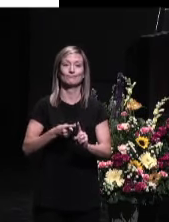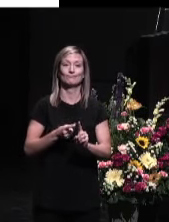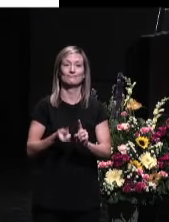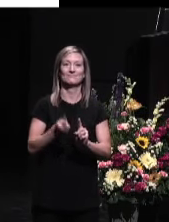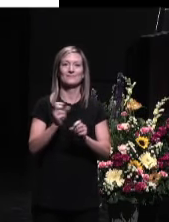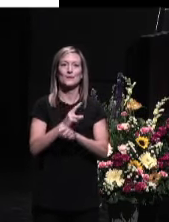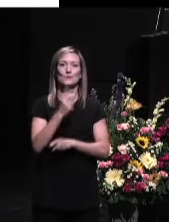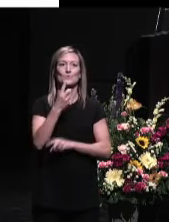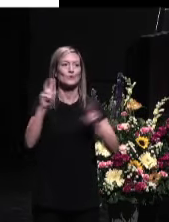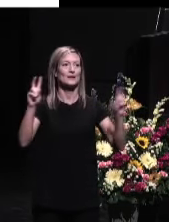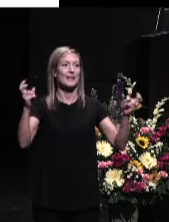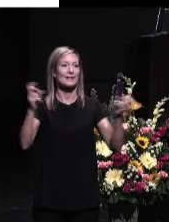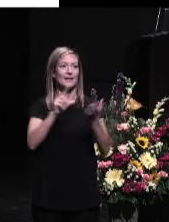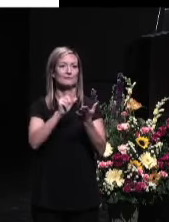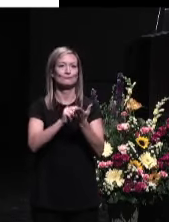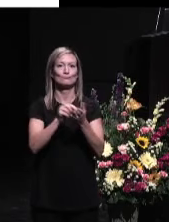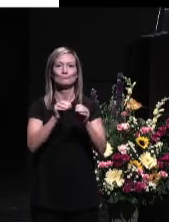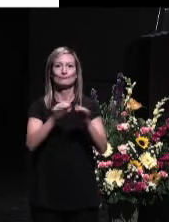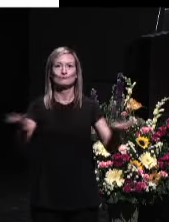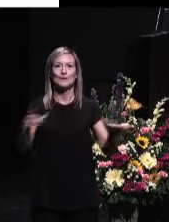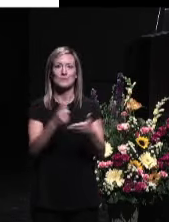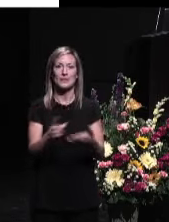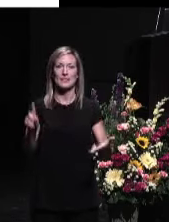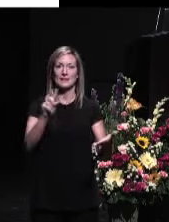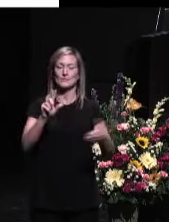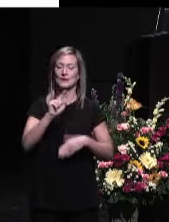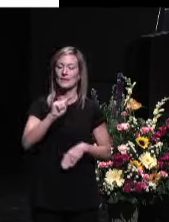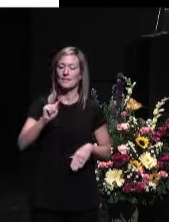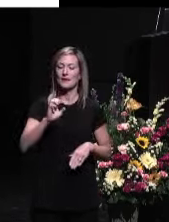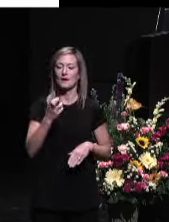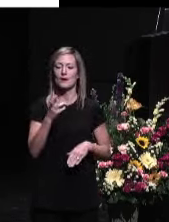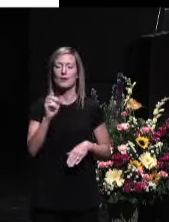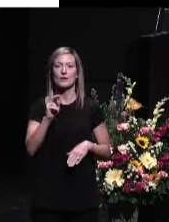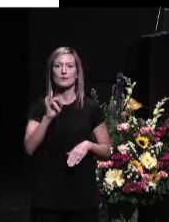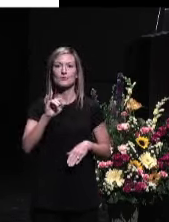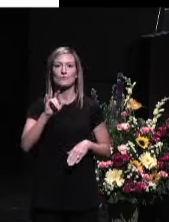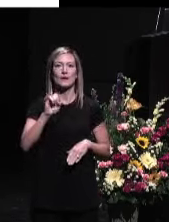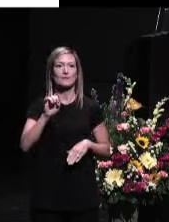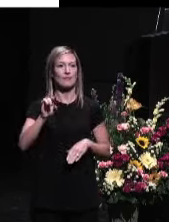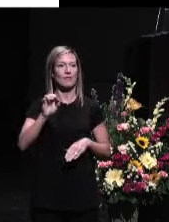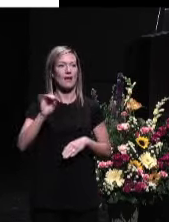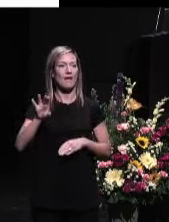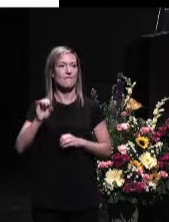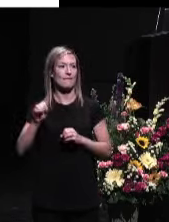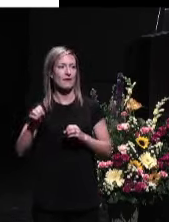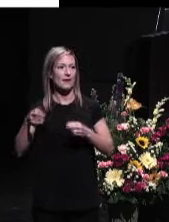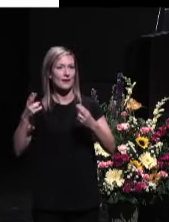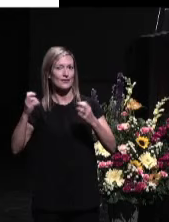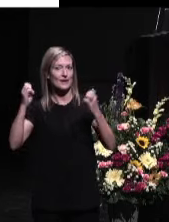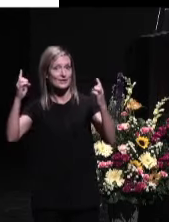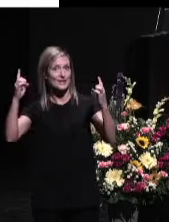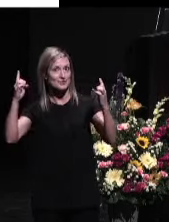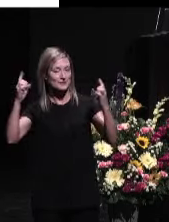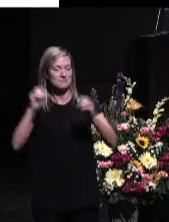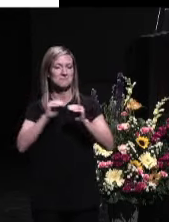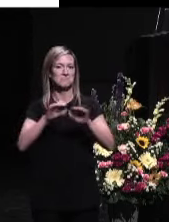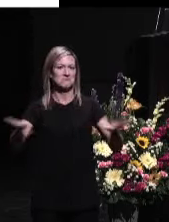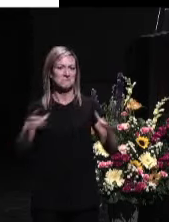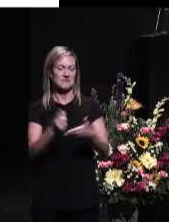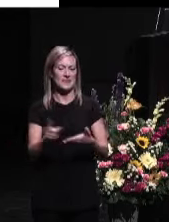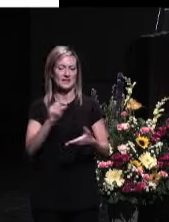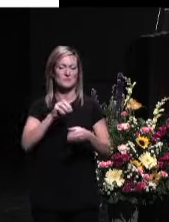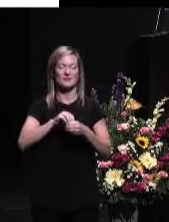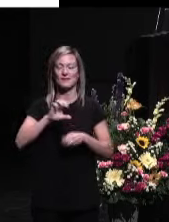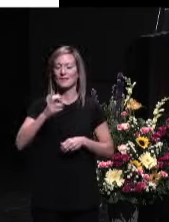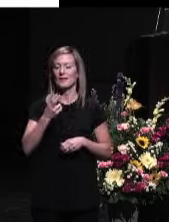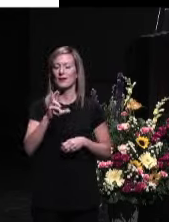out last week on the left-hand side, the Chronicle of Higher Education cover story on Monday last week, said the great